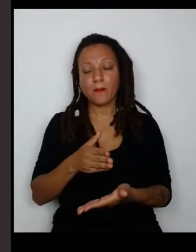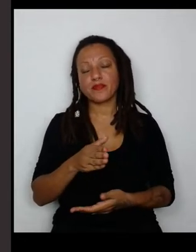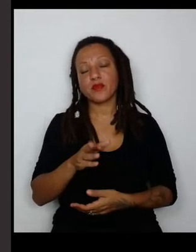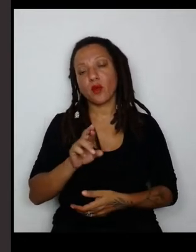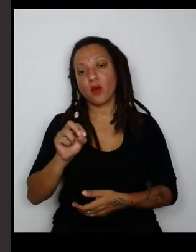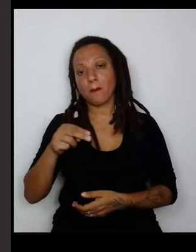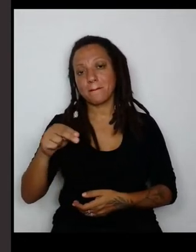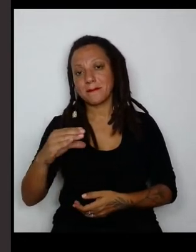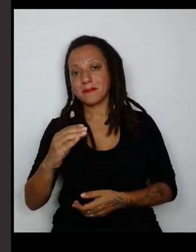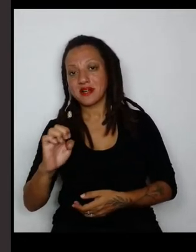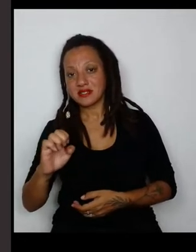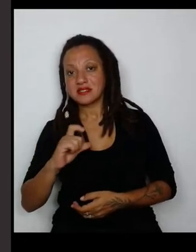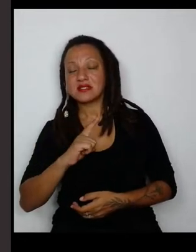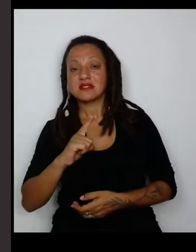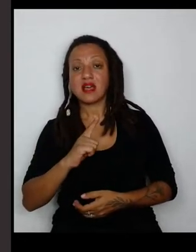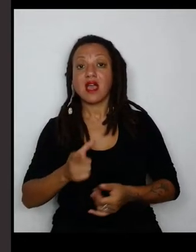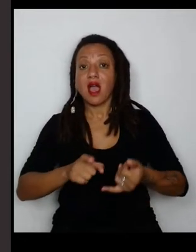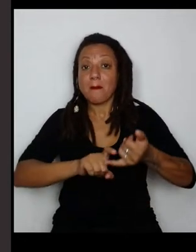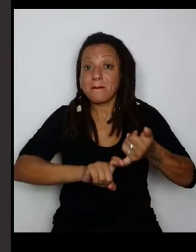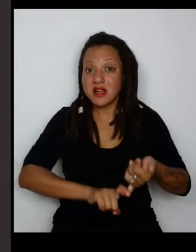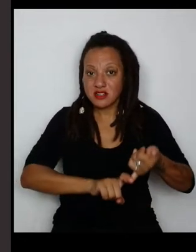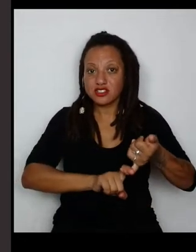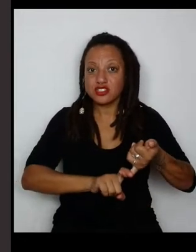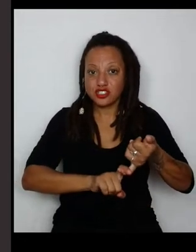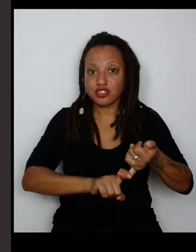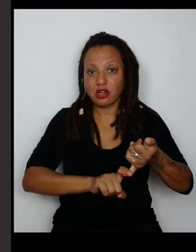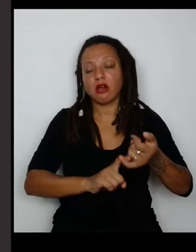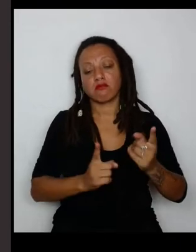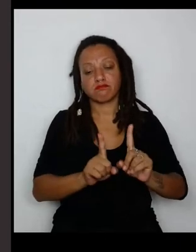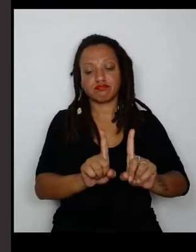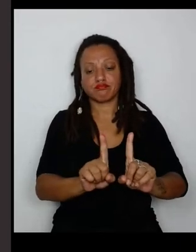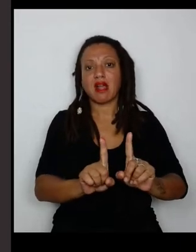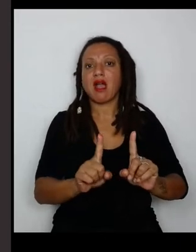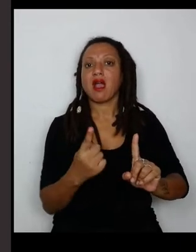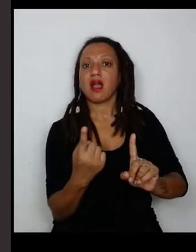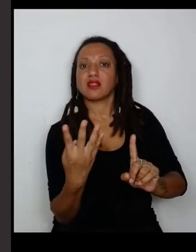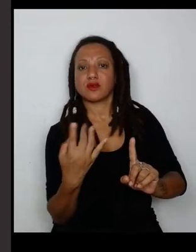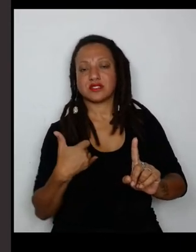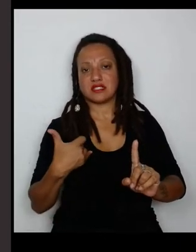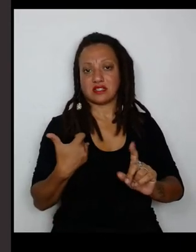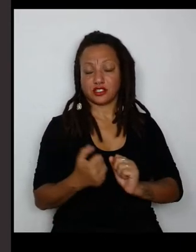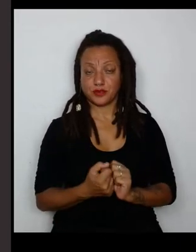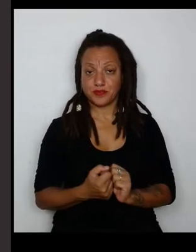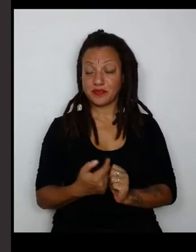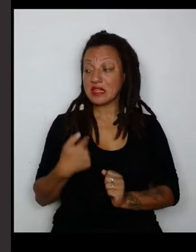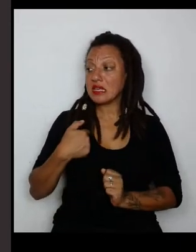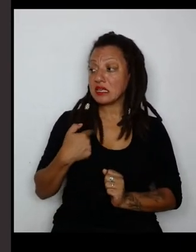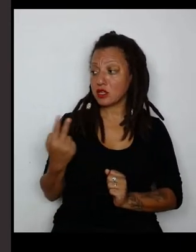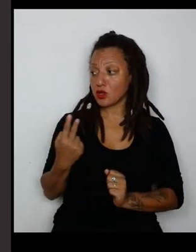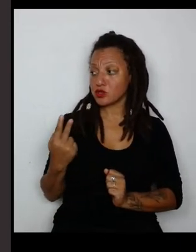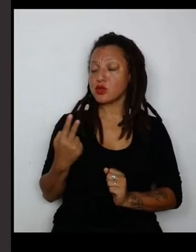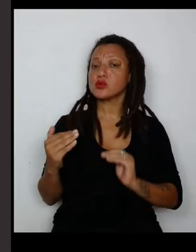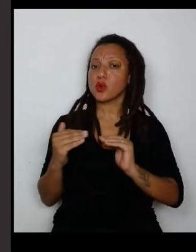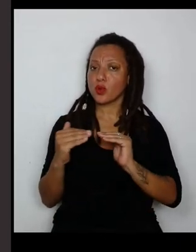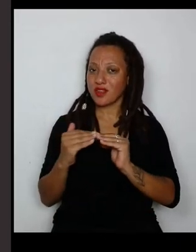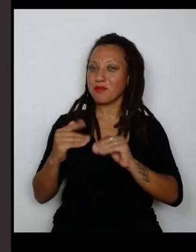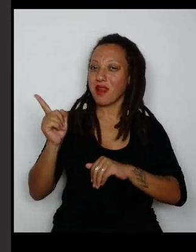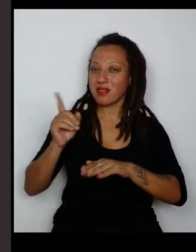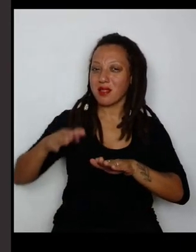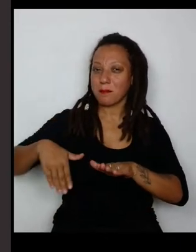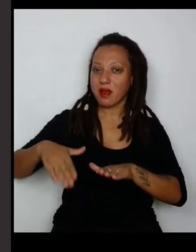at the inn abigail and i also agreed that gogan's art highlighted the dialectic of britton nationalism and modernist